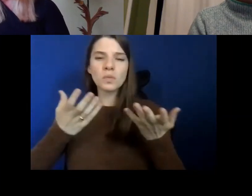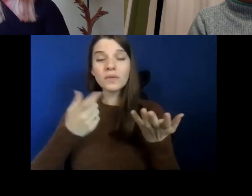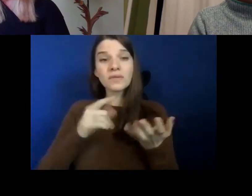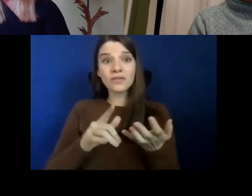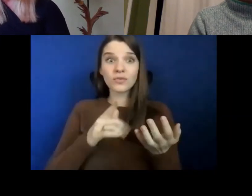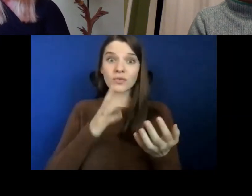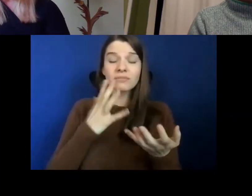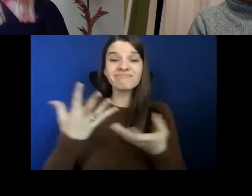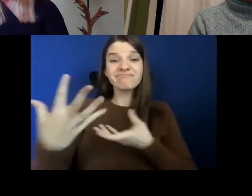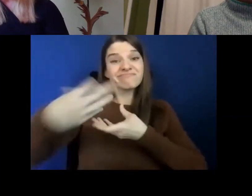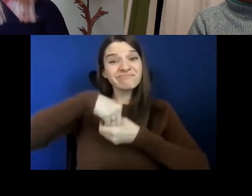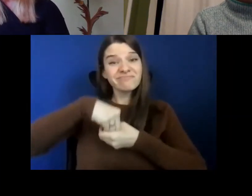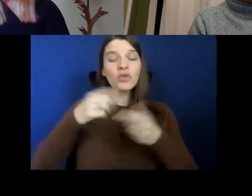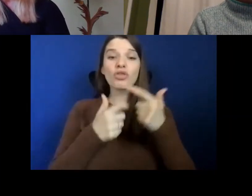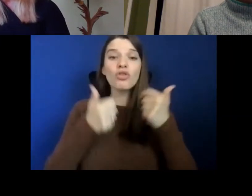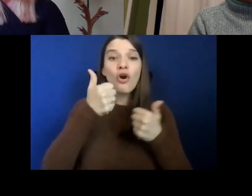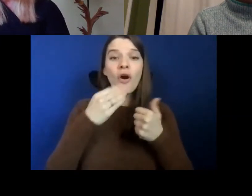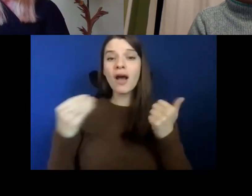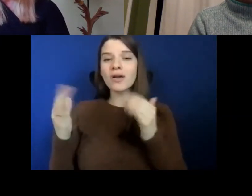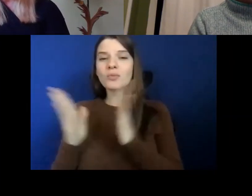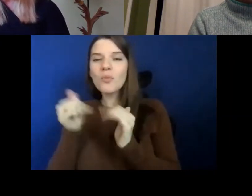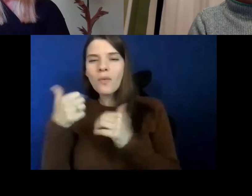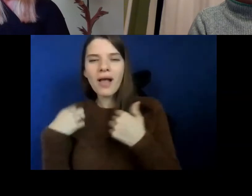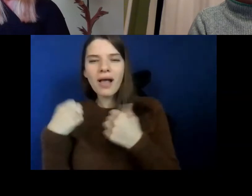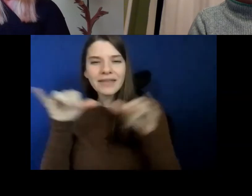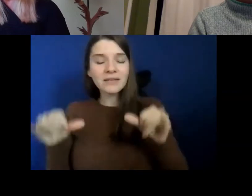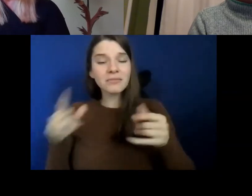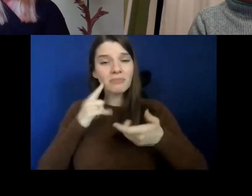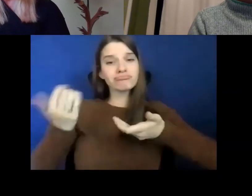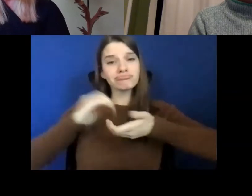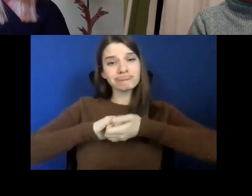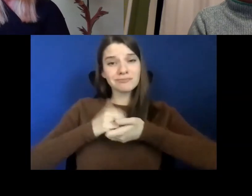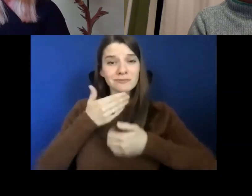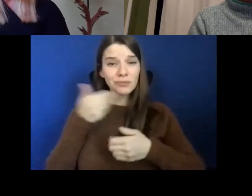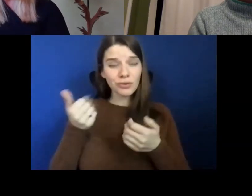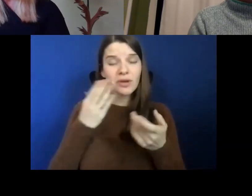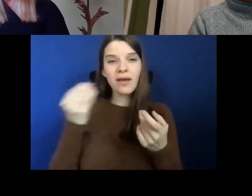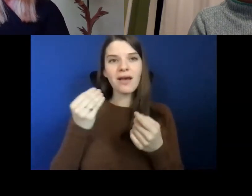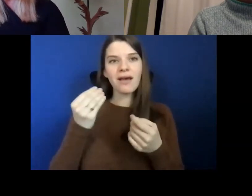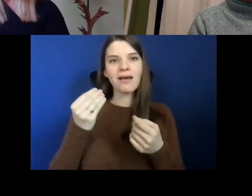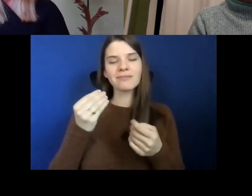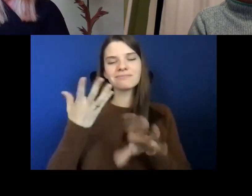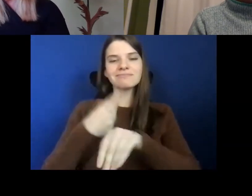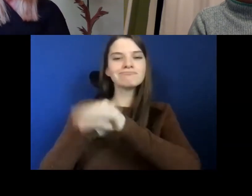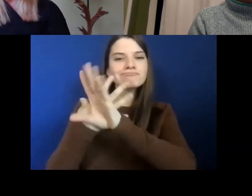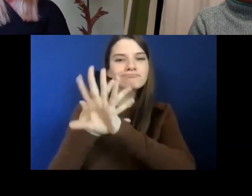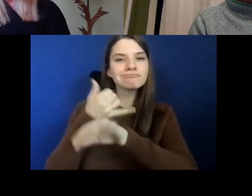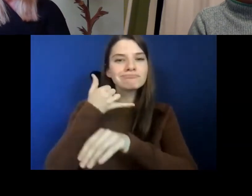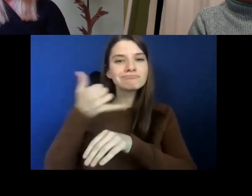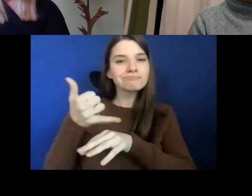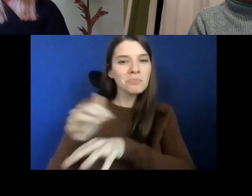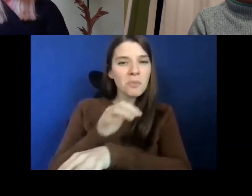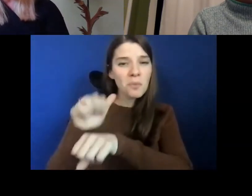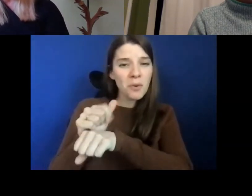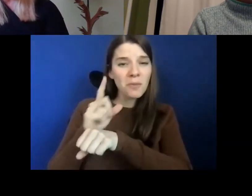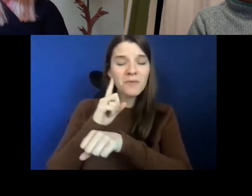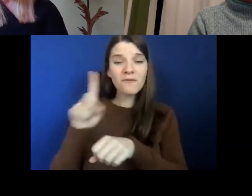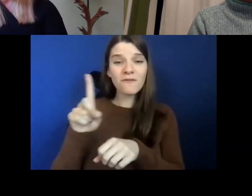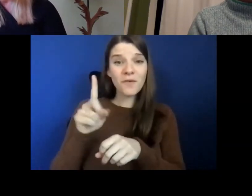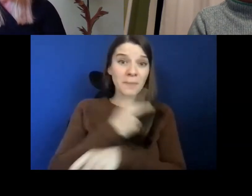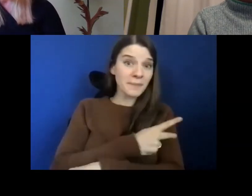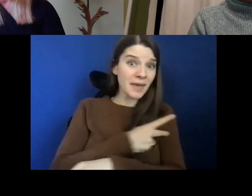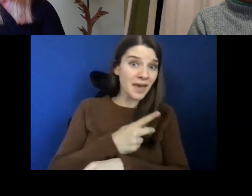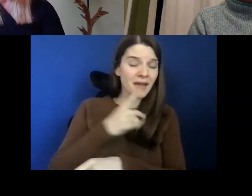health systems and larger health systems to work collaboratively, and the use of the telehealth for both the patient as well as